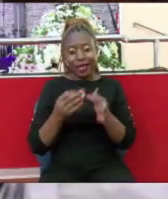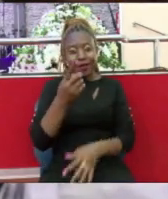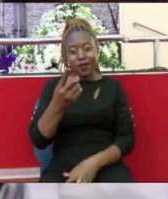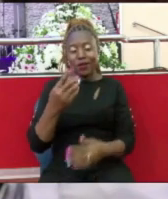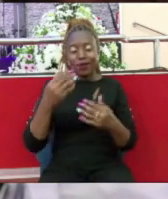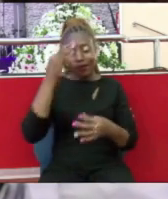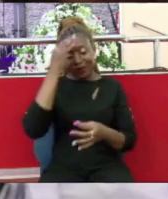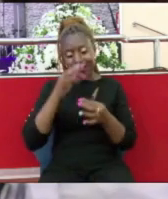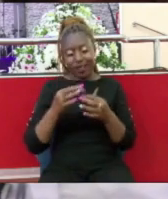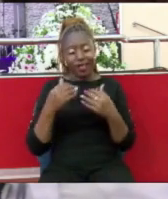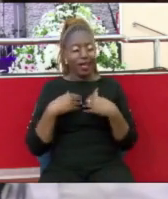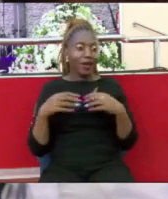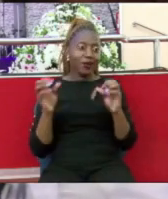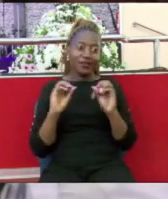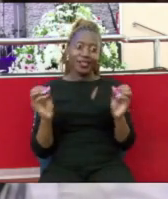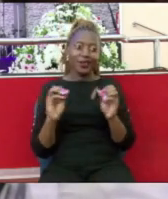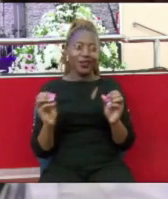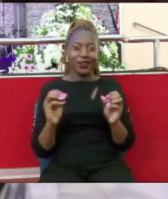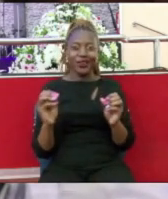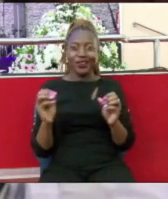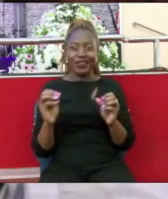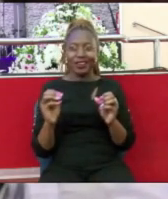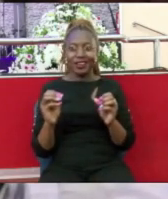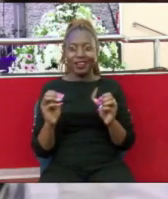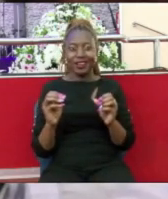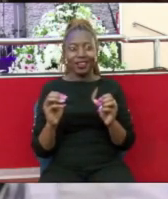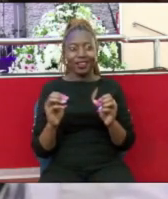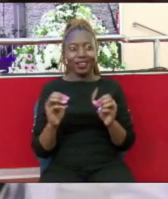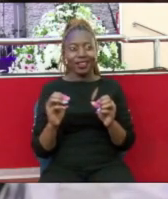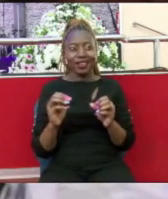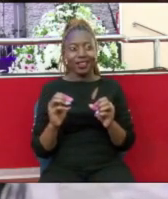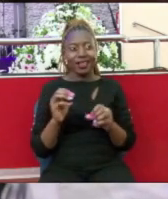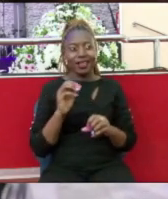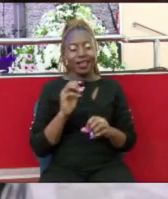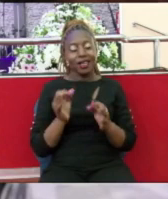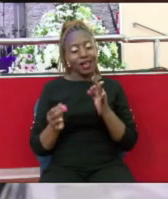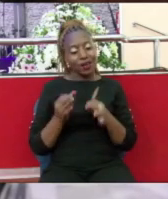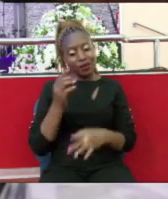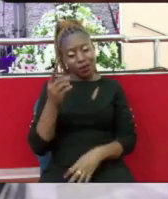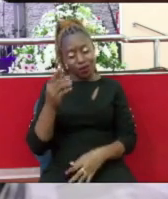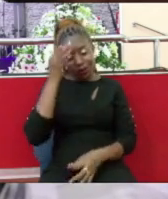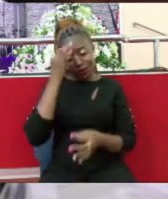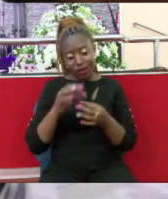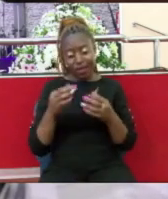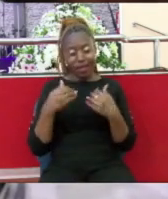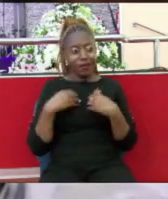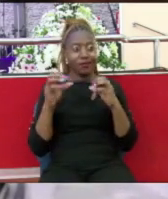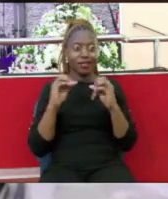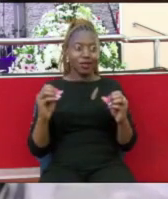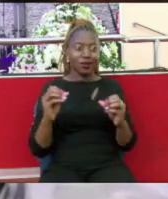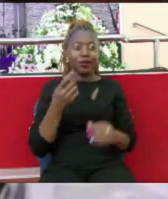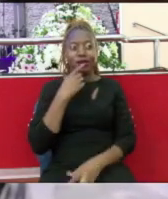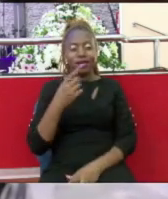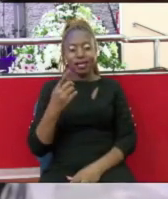faith, wazazi kama hauna imani. When you reach a moment you have no faith, ukifika mahali hauna imani, tell your child,